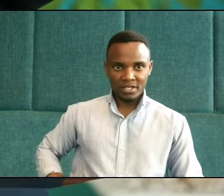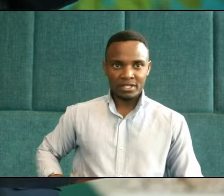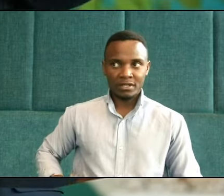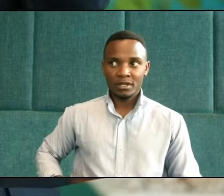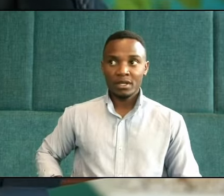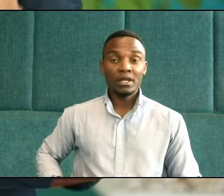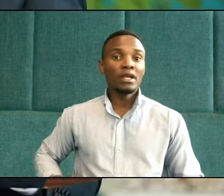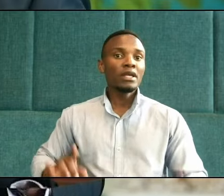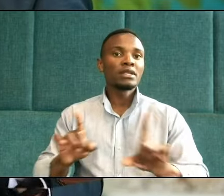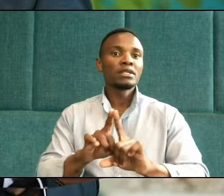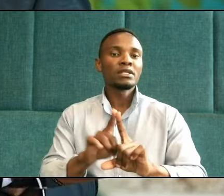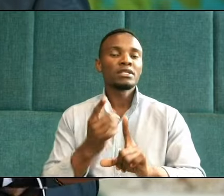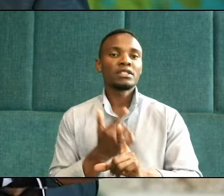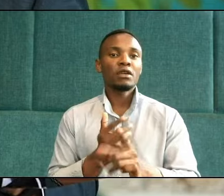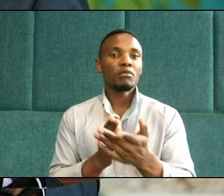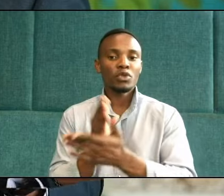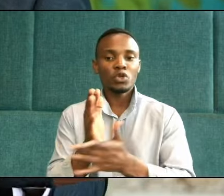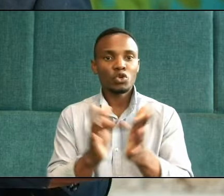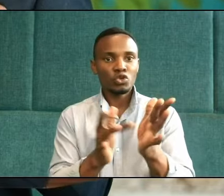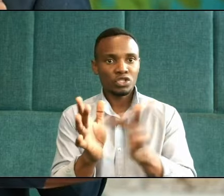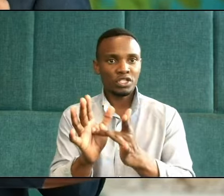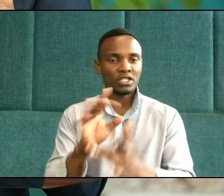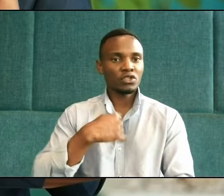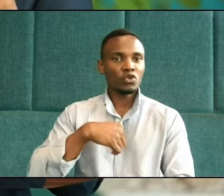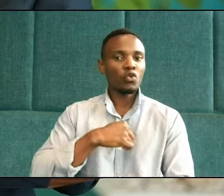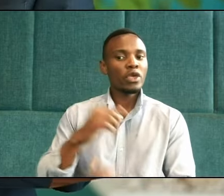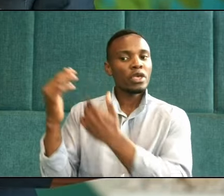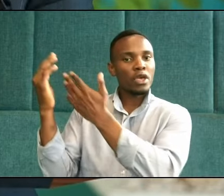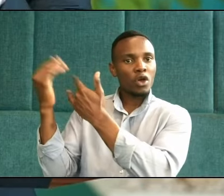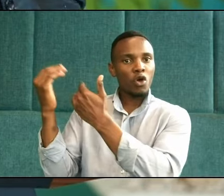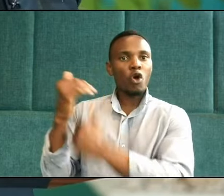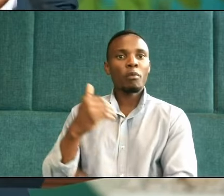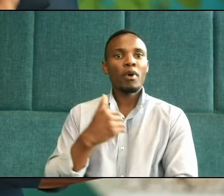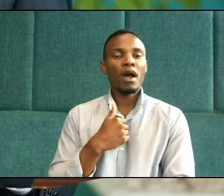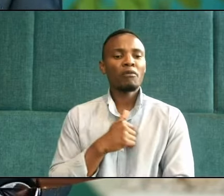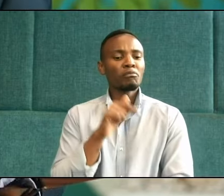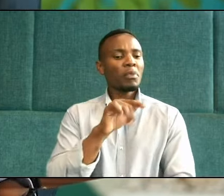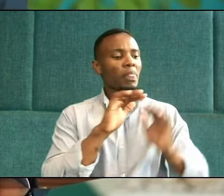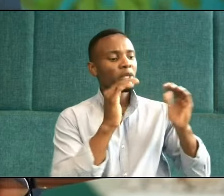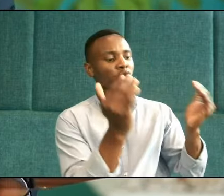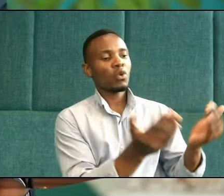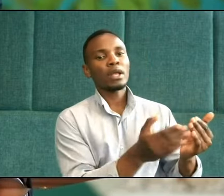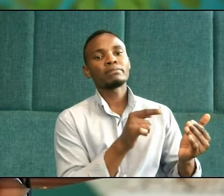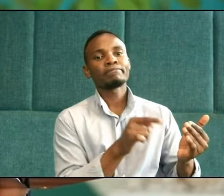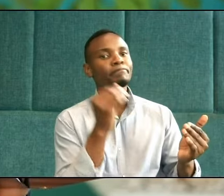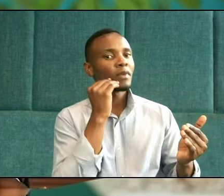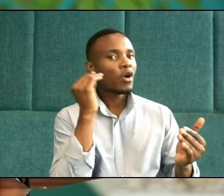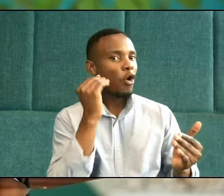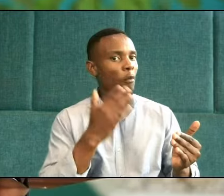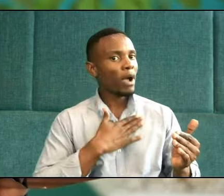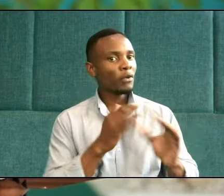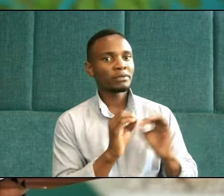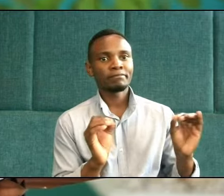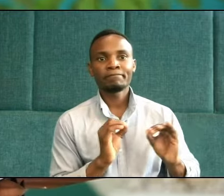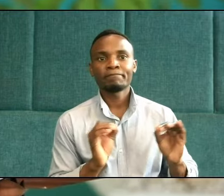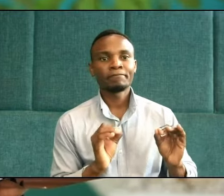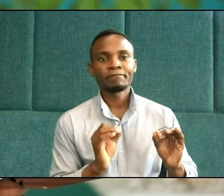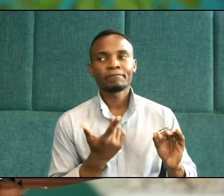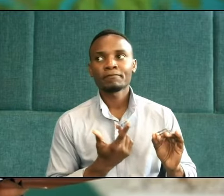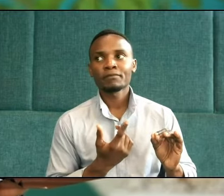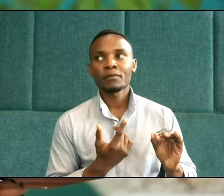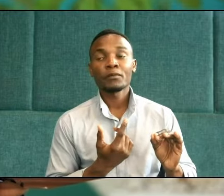is hope for the future. This world is not our home. We are strangers,